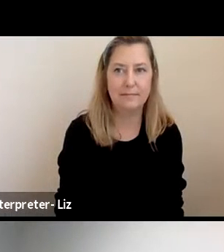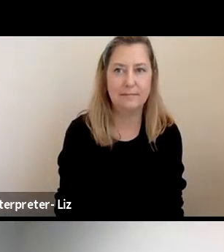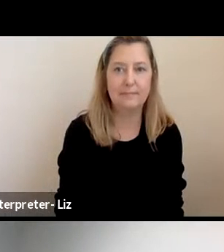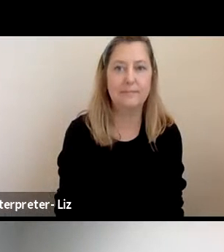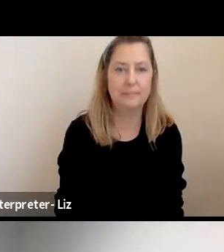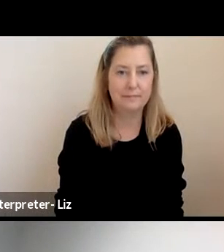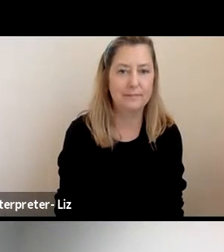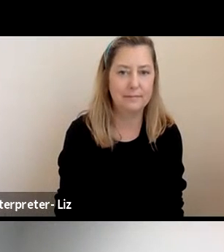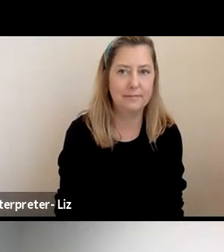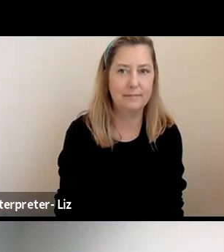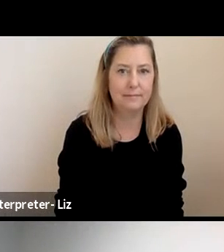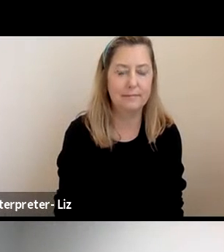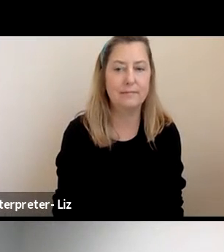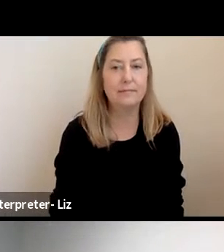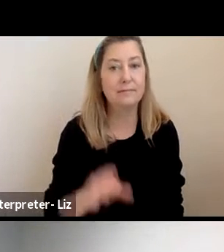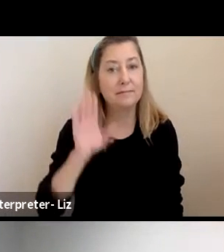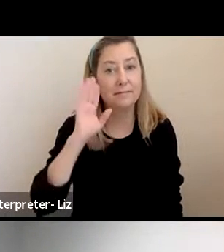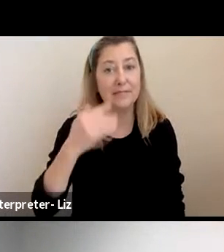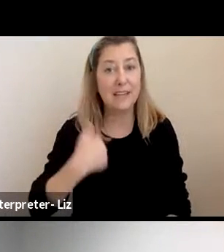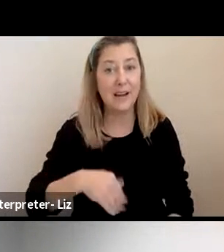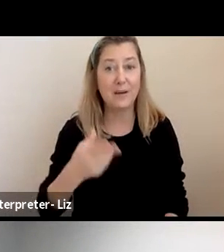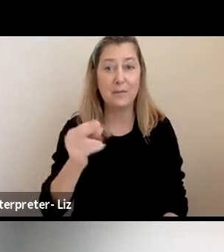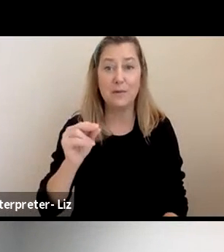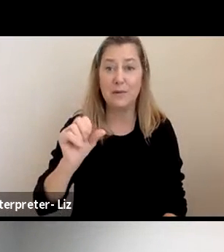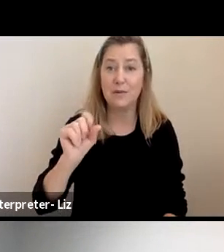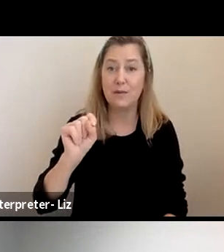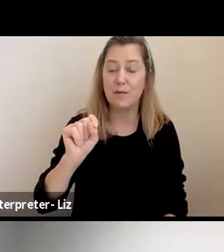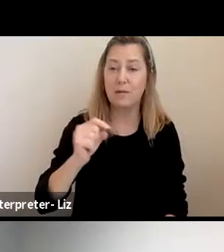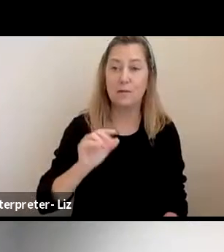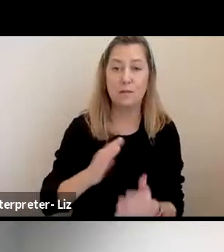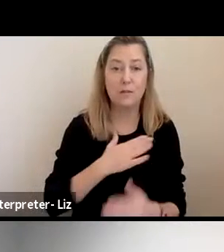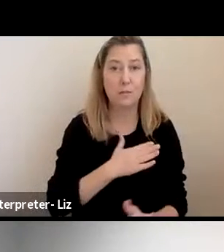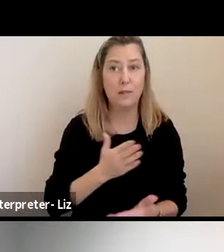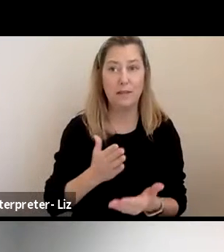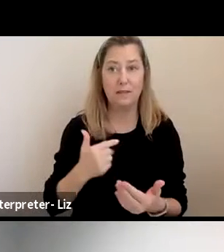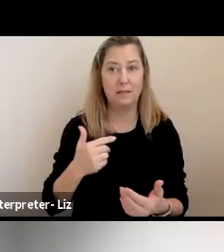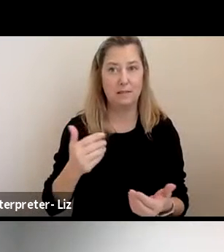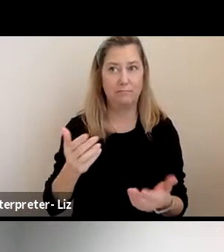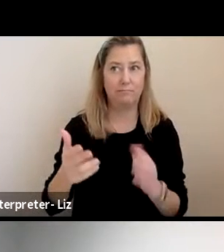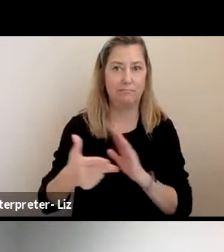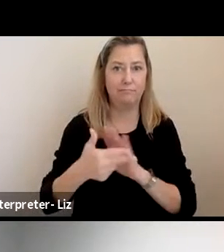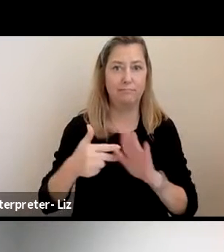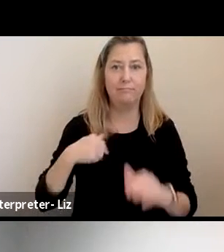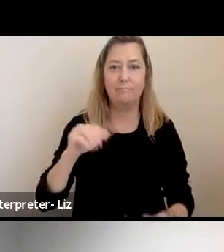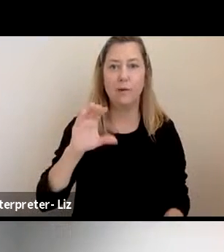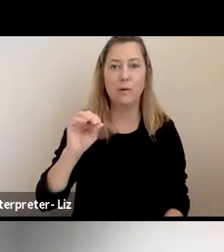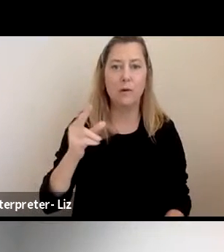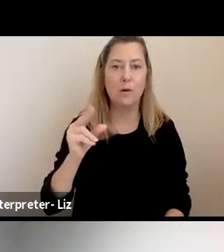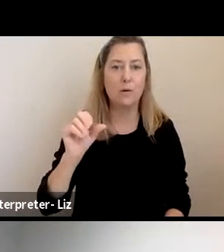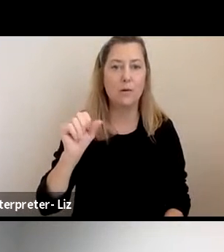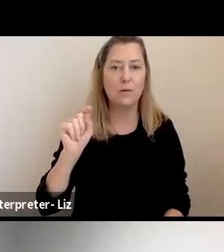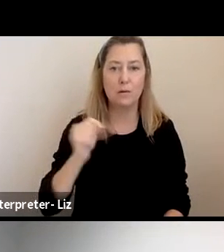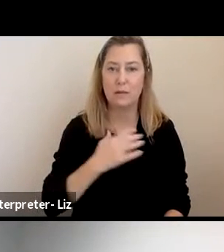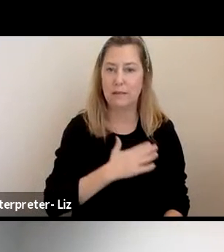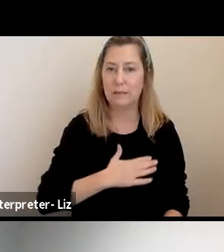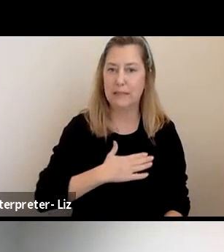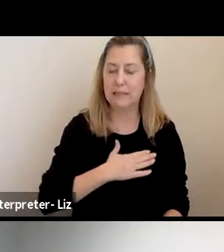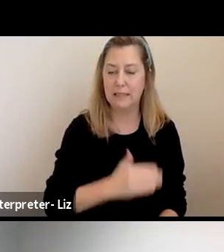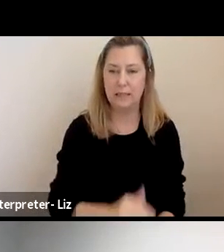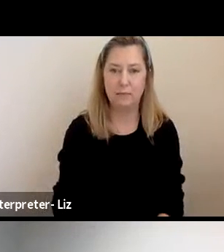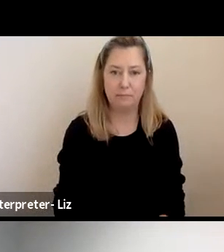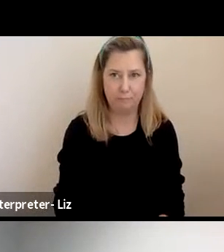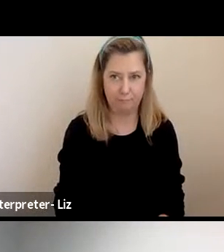Okay, and Don, I'll make you host again, and if you could make Thank me you. co-host as well, please. All right, I will. All